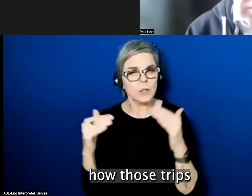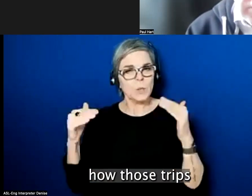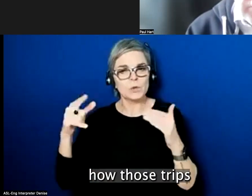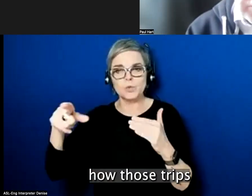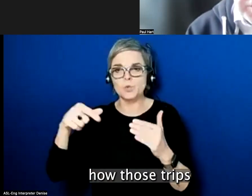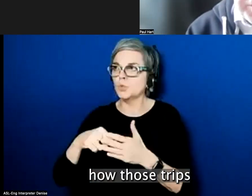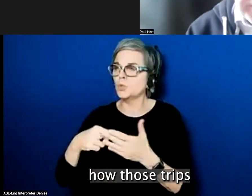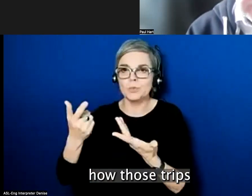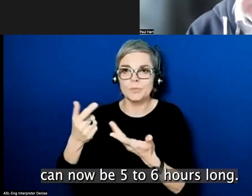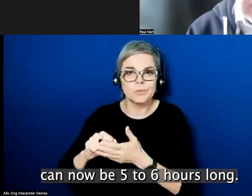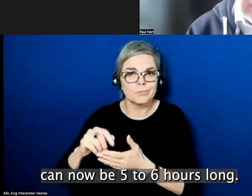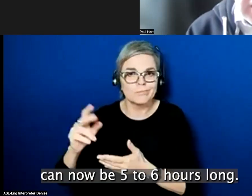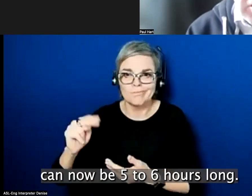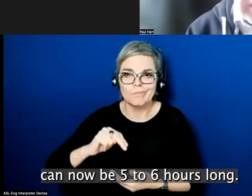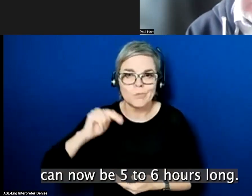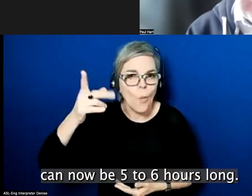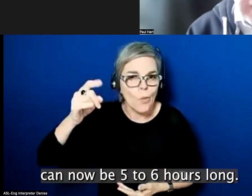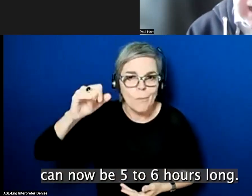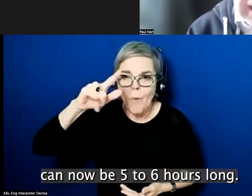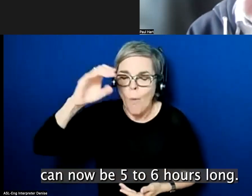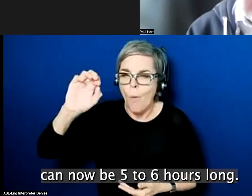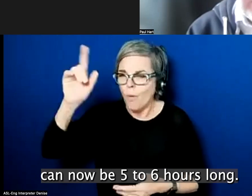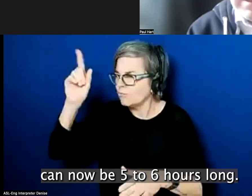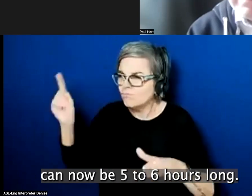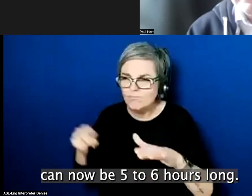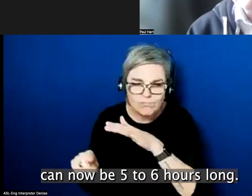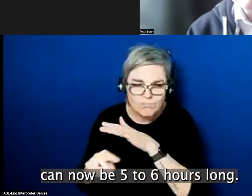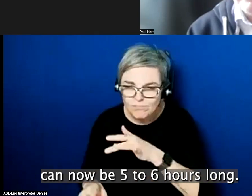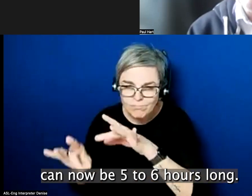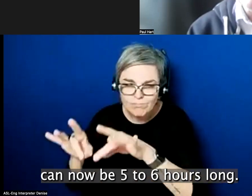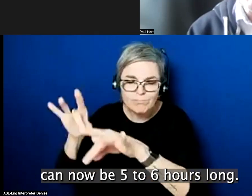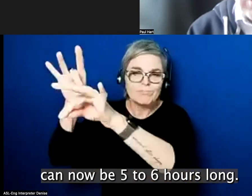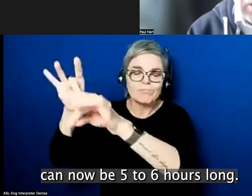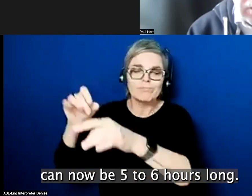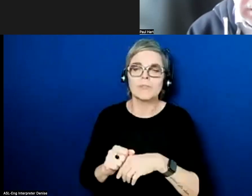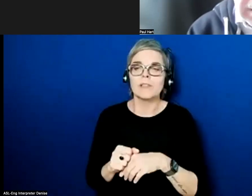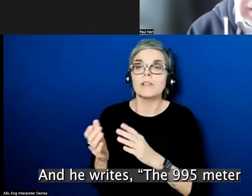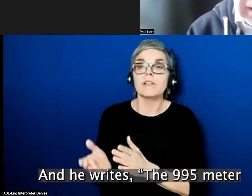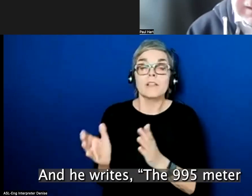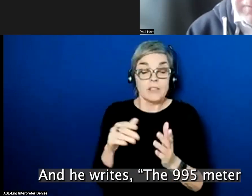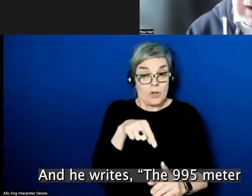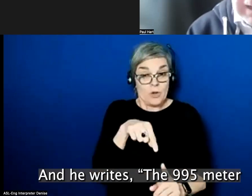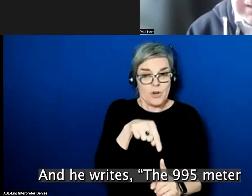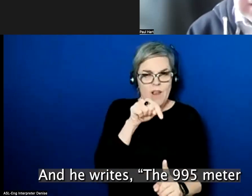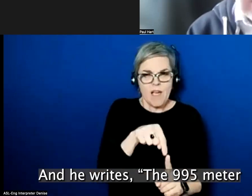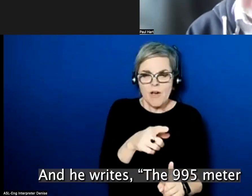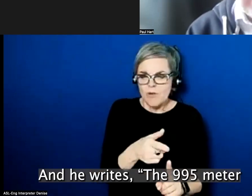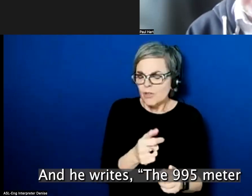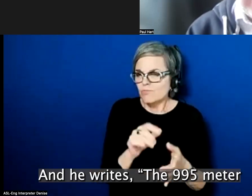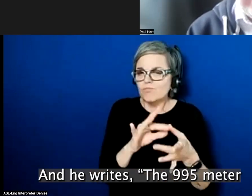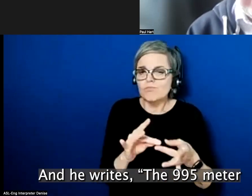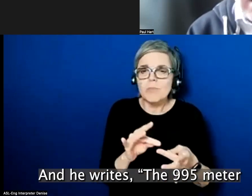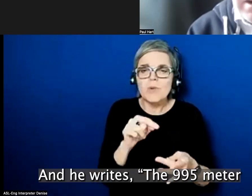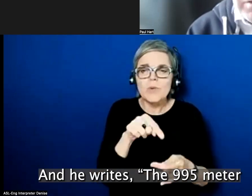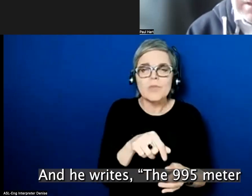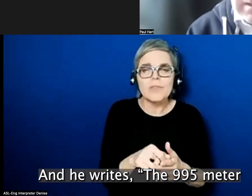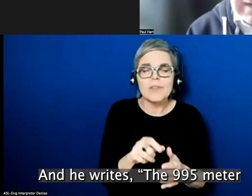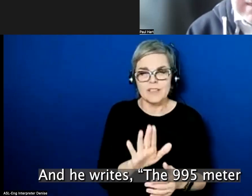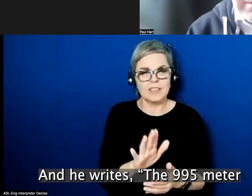how those trips can now be 5 to 6 hours long. And he writes, the